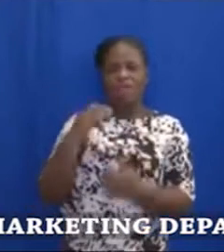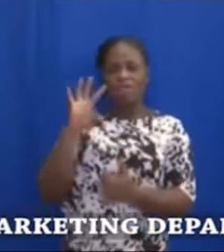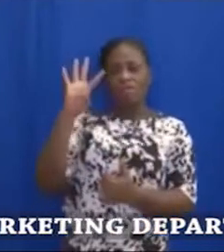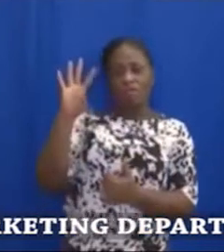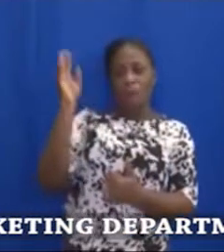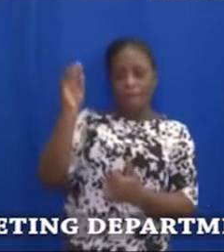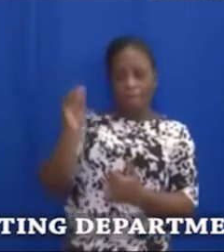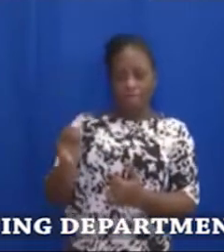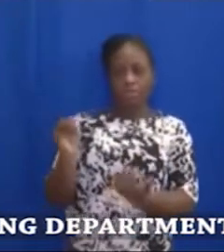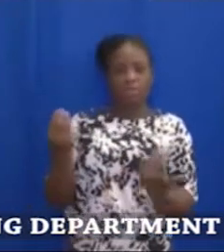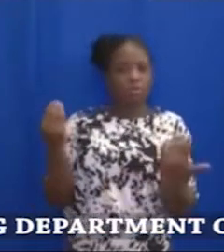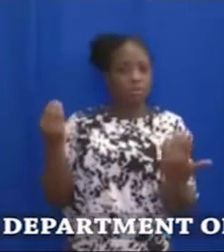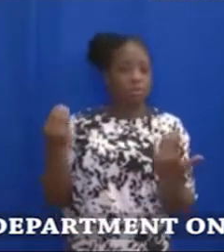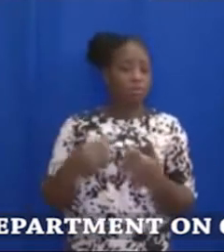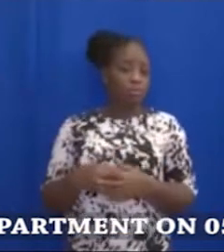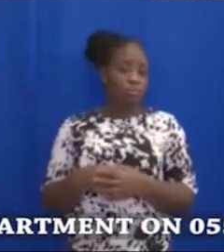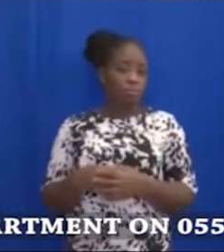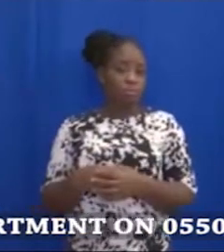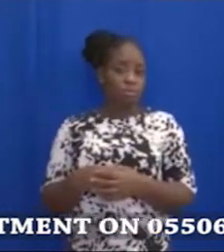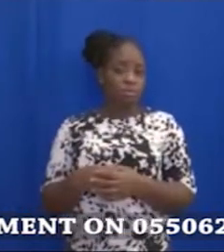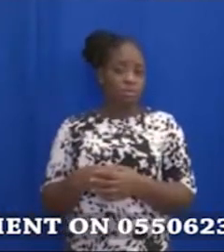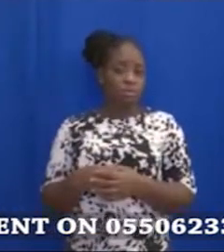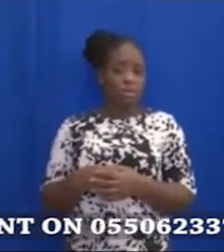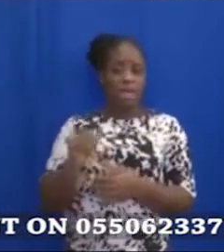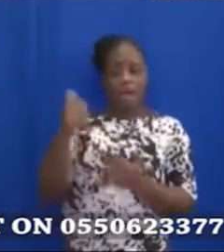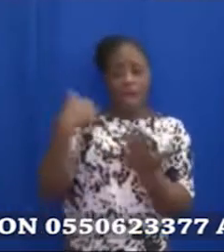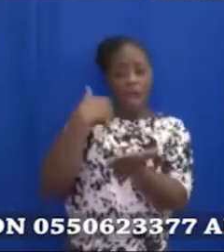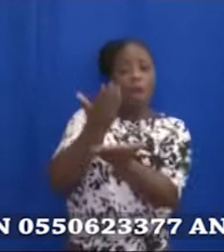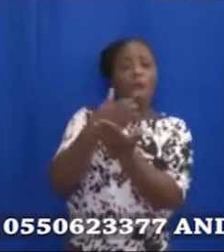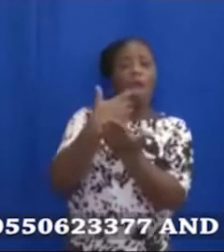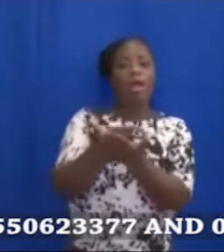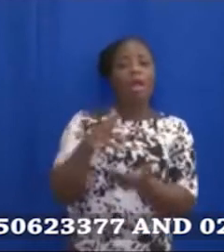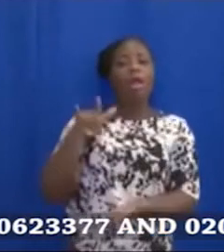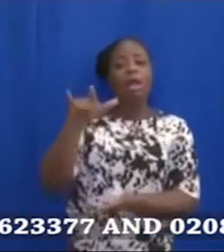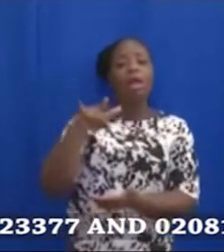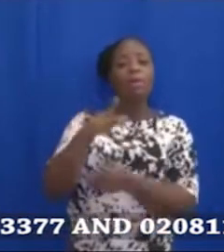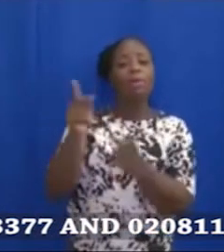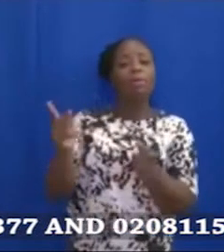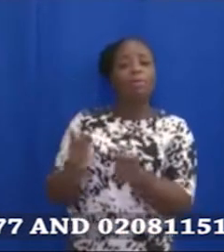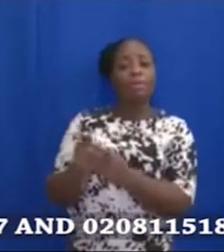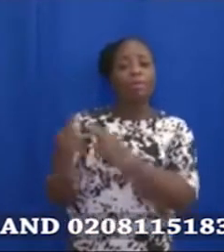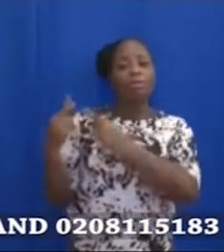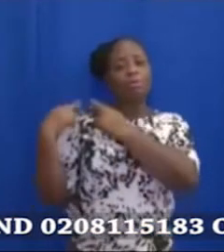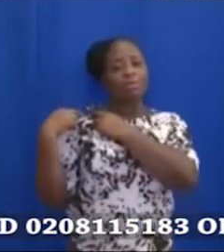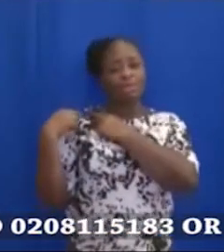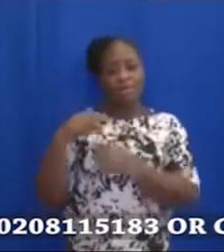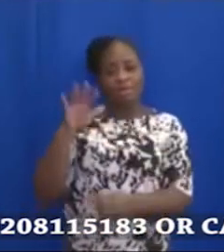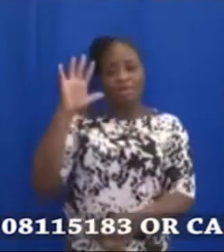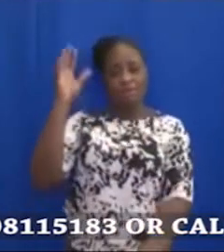cases, with the rivals at Kotoka International Airport responsible for the other 5%.